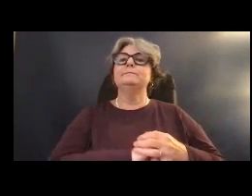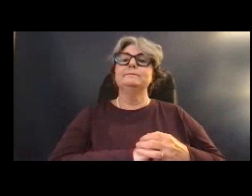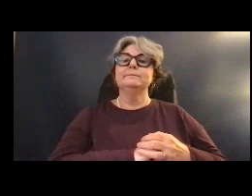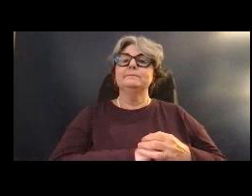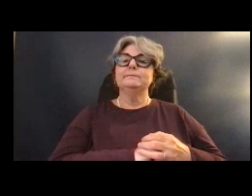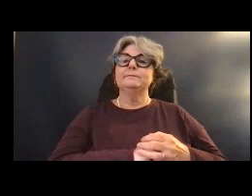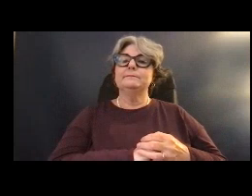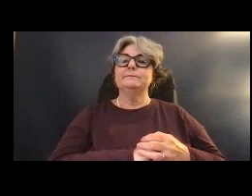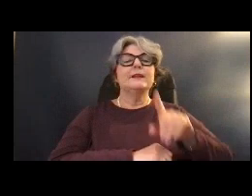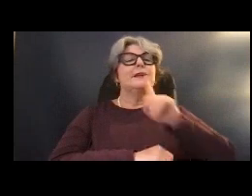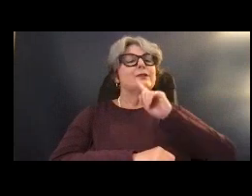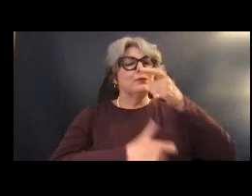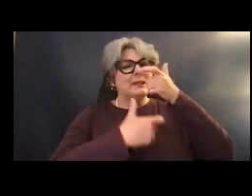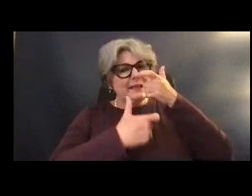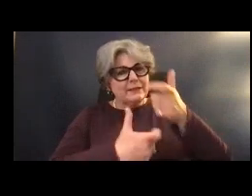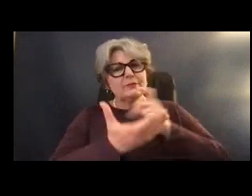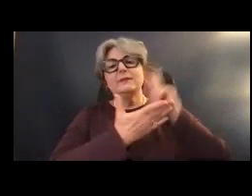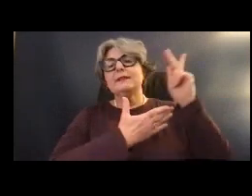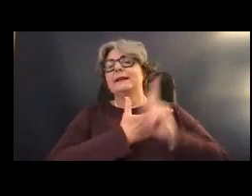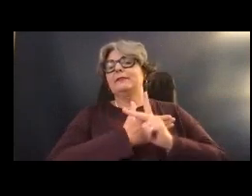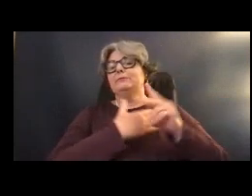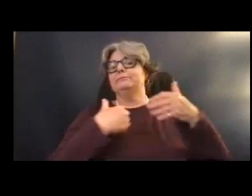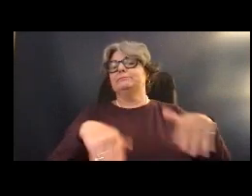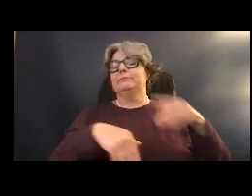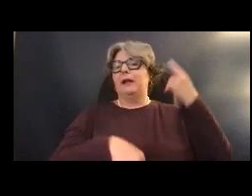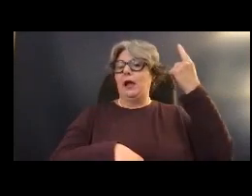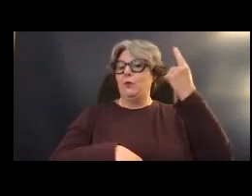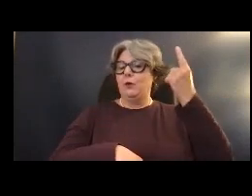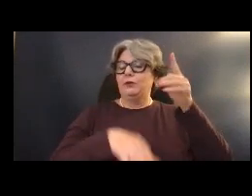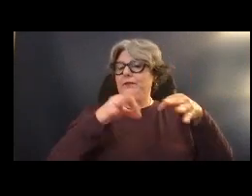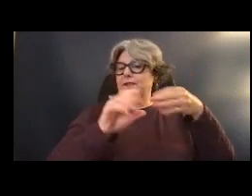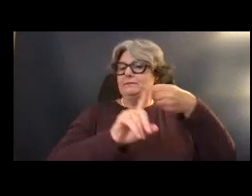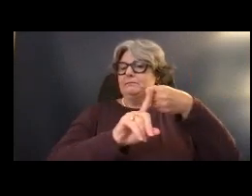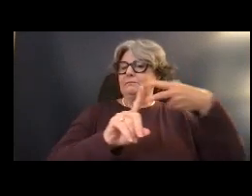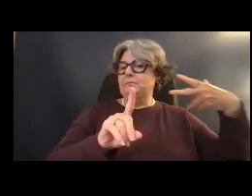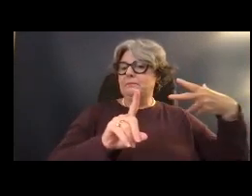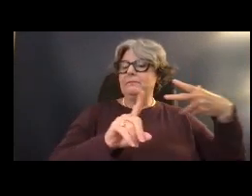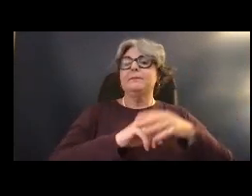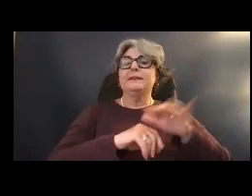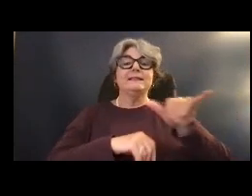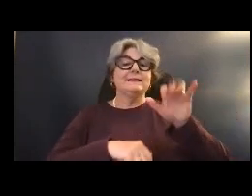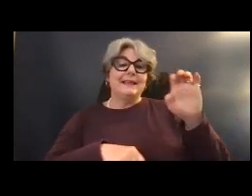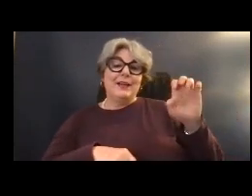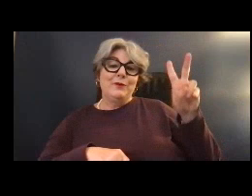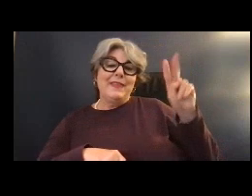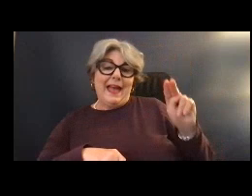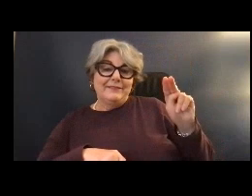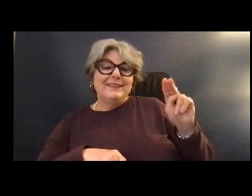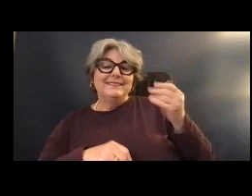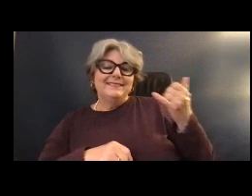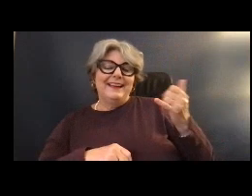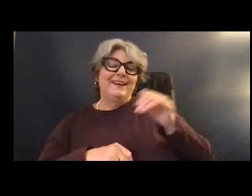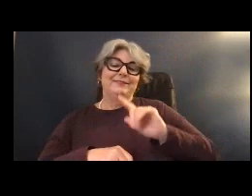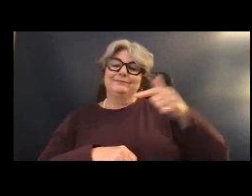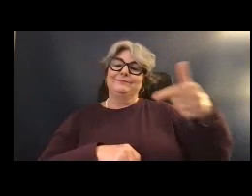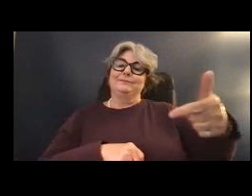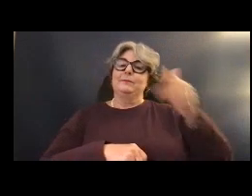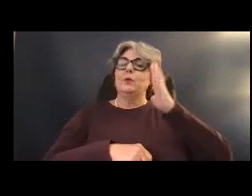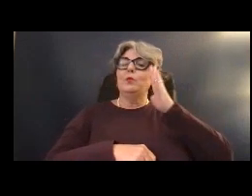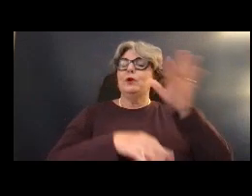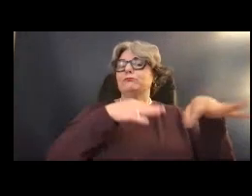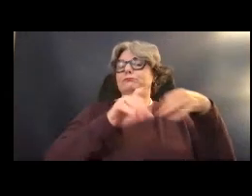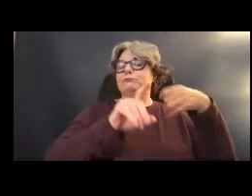It's just such an interesting initiative. And I wonder if you could talk, like I did with Evan, I'm gonna put you on the spot a little bit. Could you